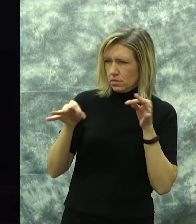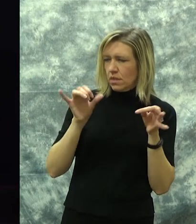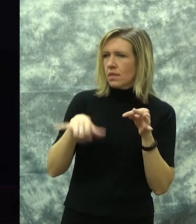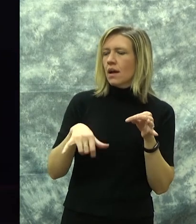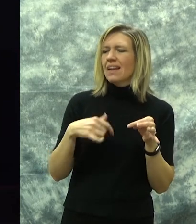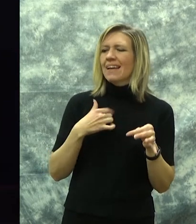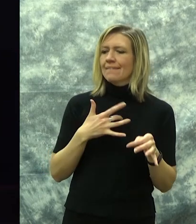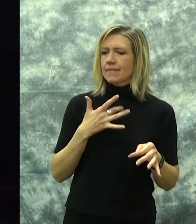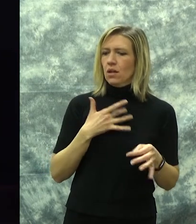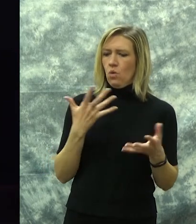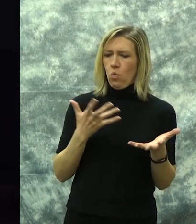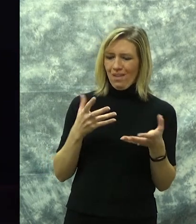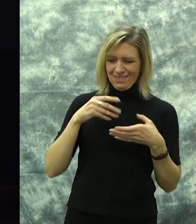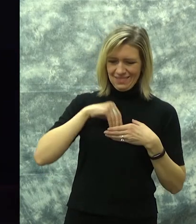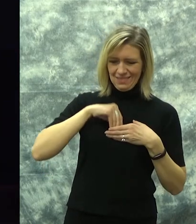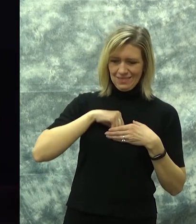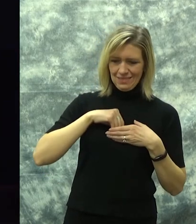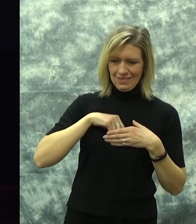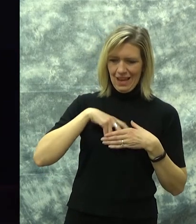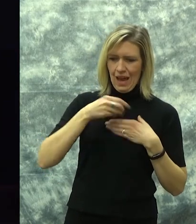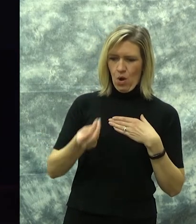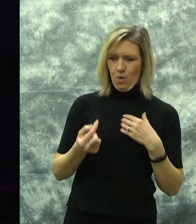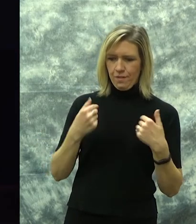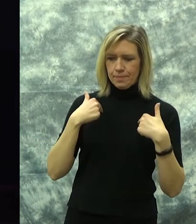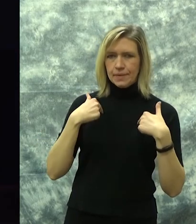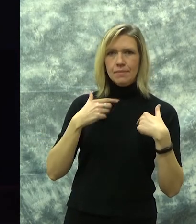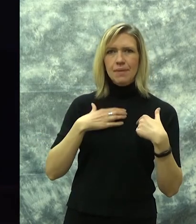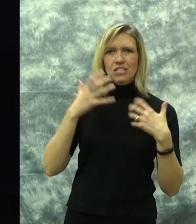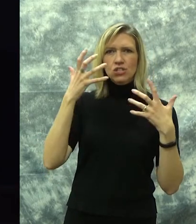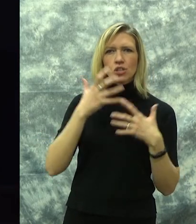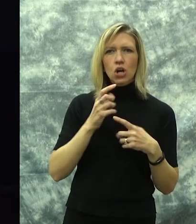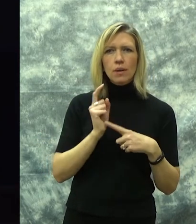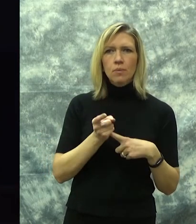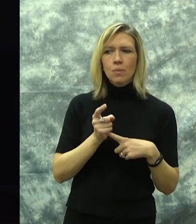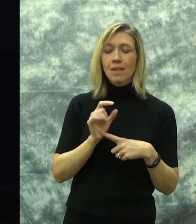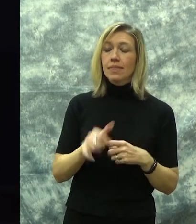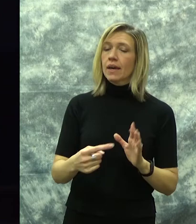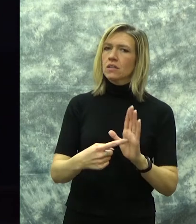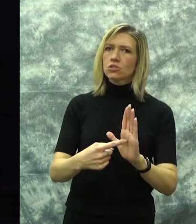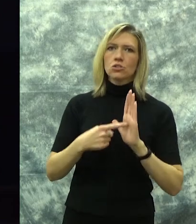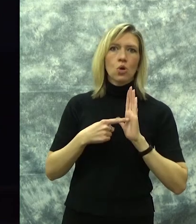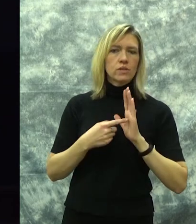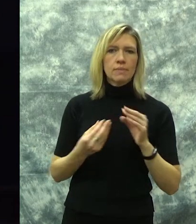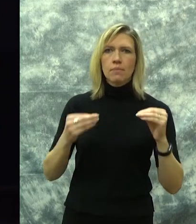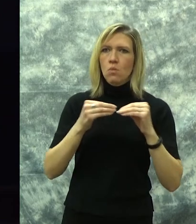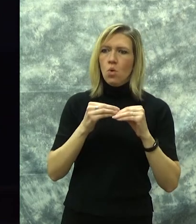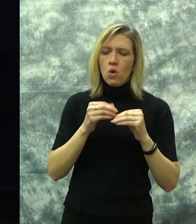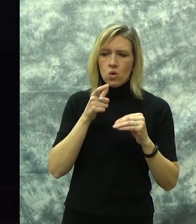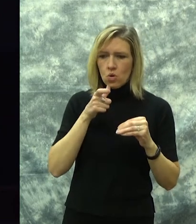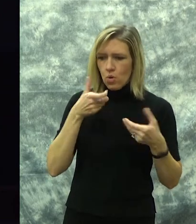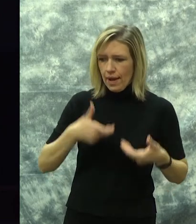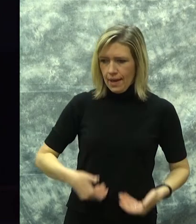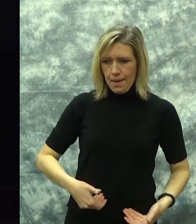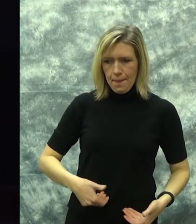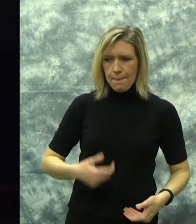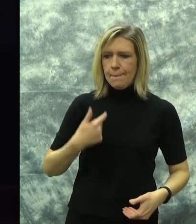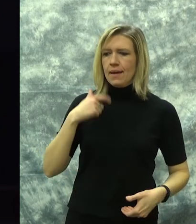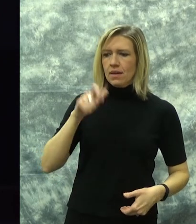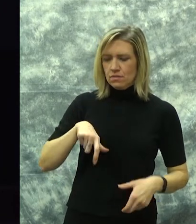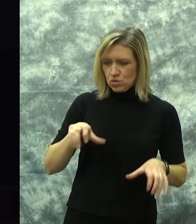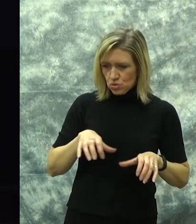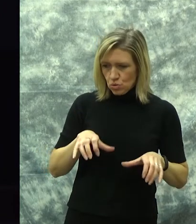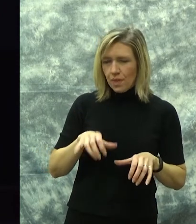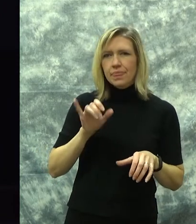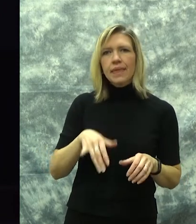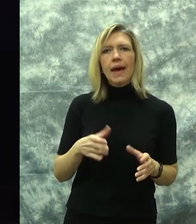my deepest, darkest moments shows me more of who I am and what's mine to do, and that reunites me with